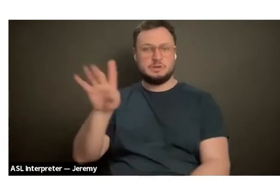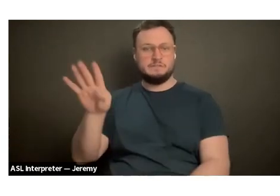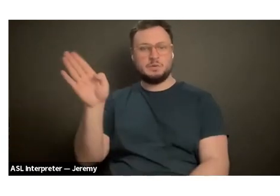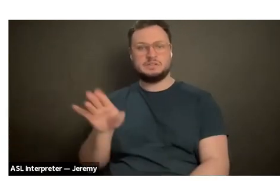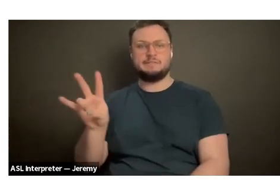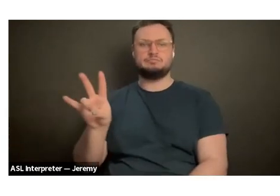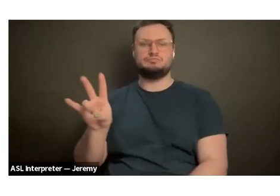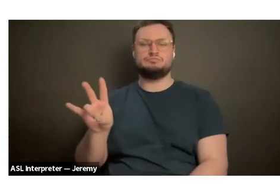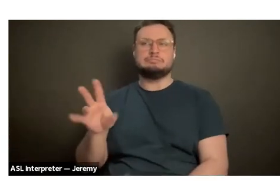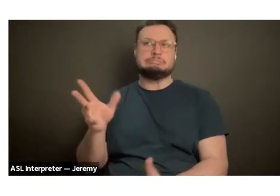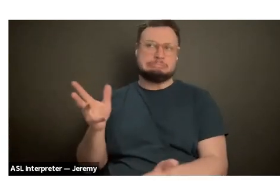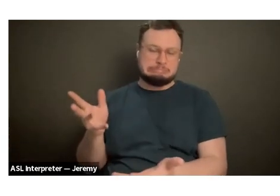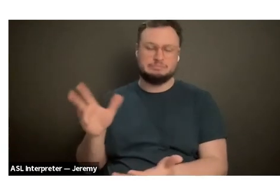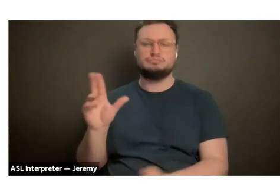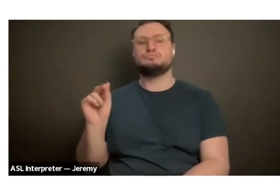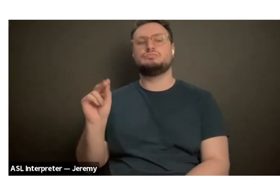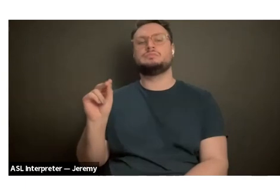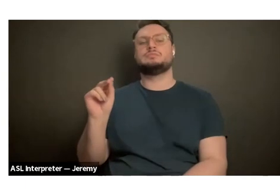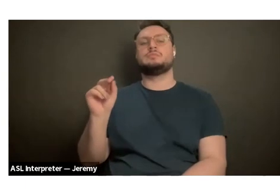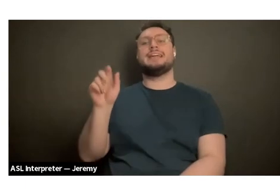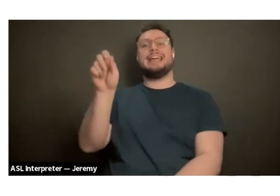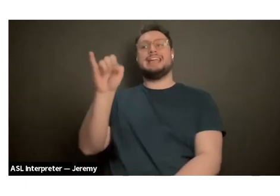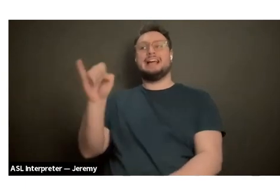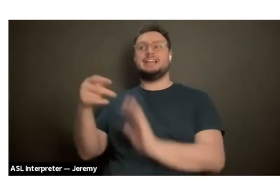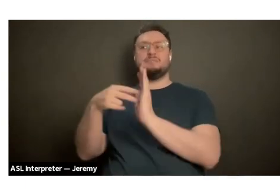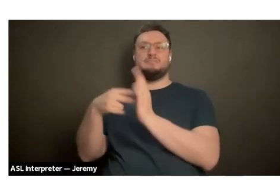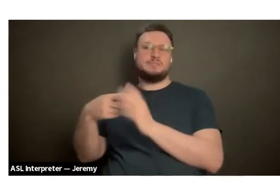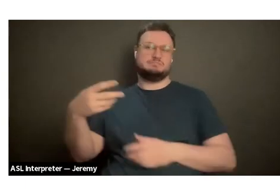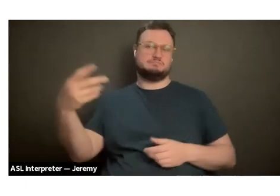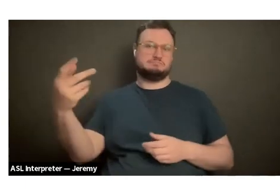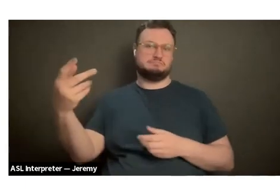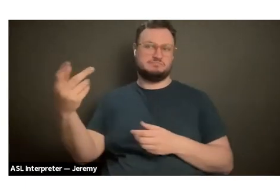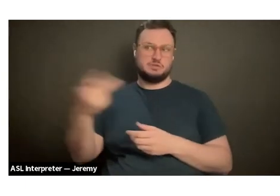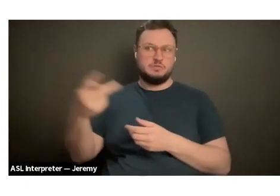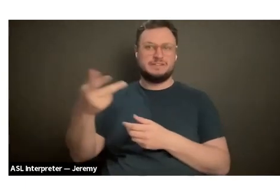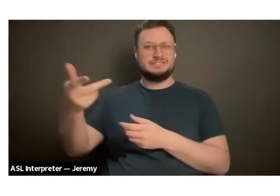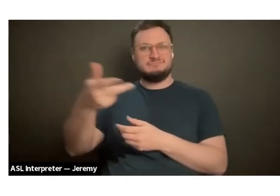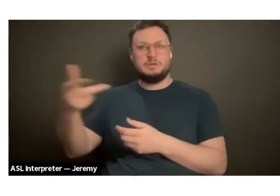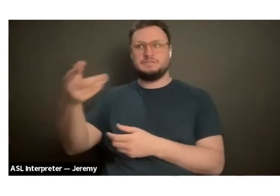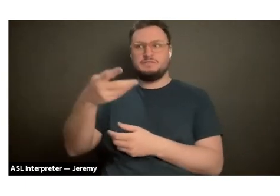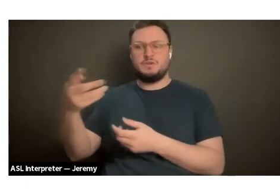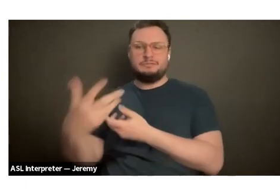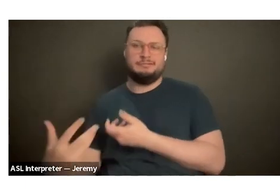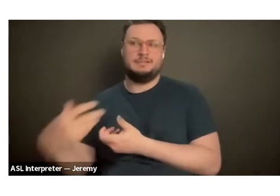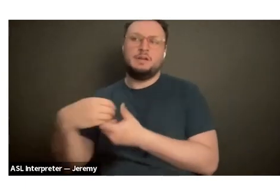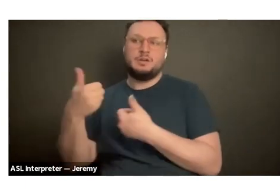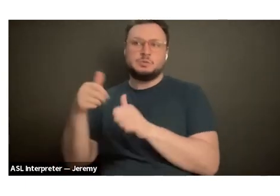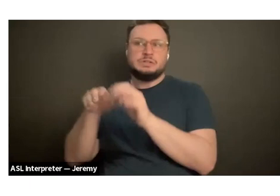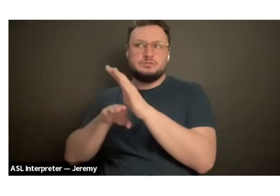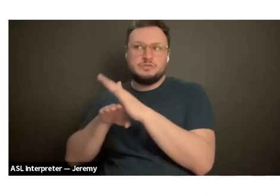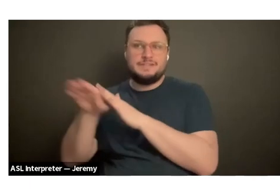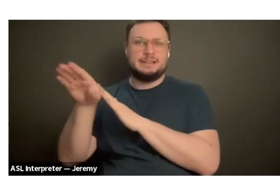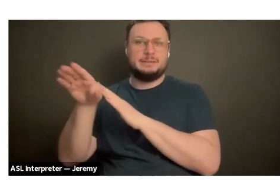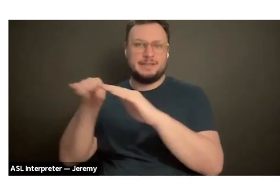create access as hard as you can with no avail in an ableist world.